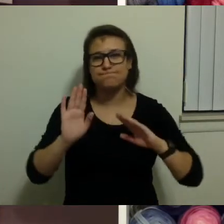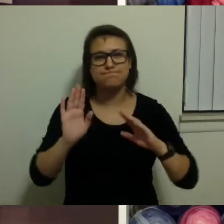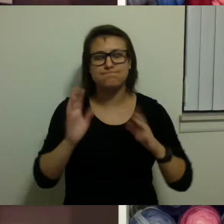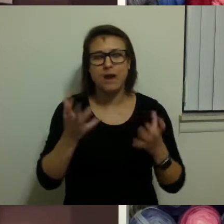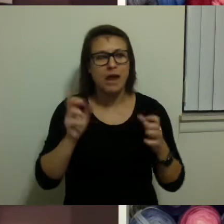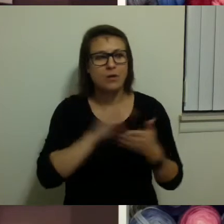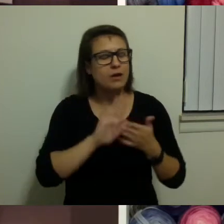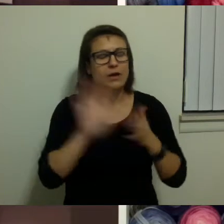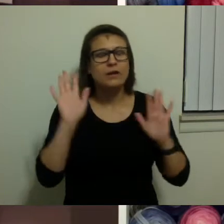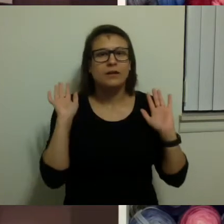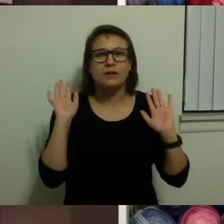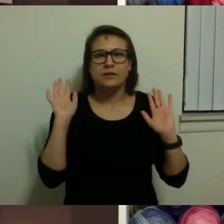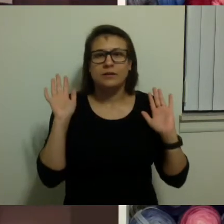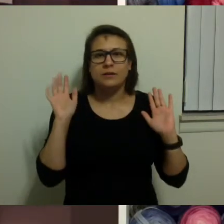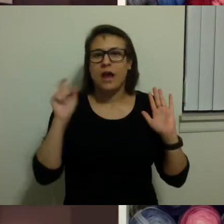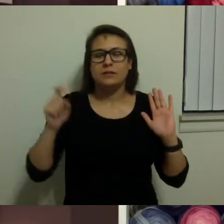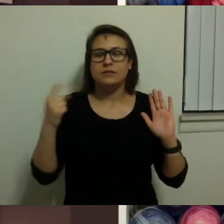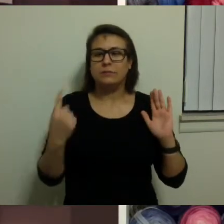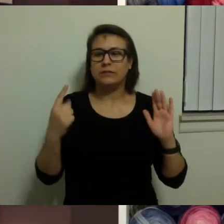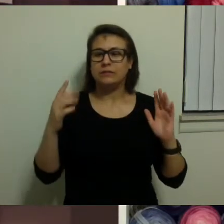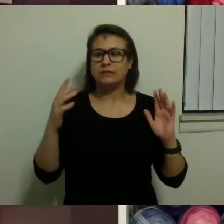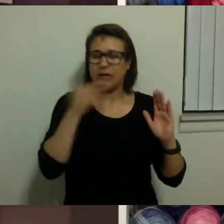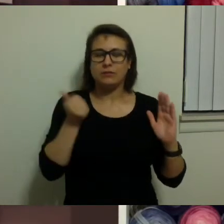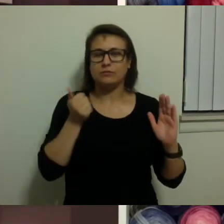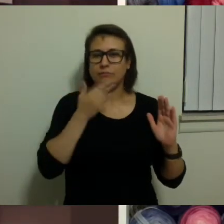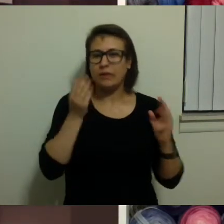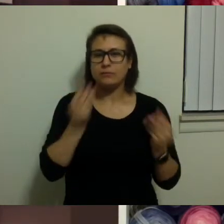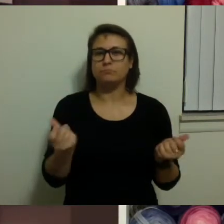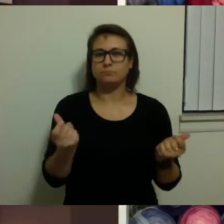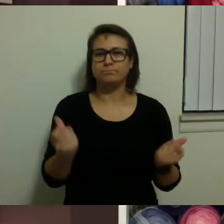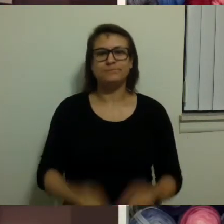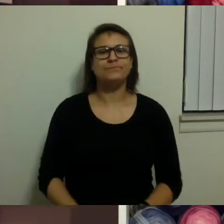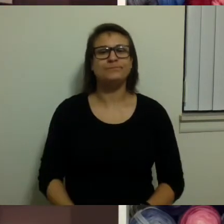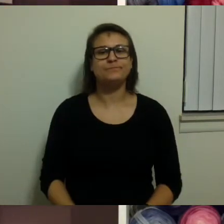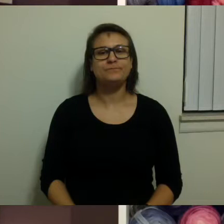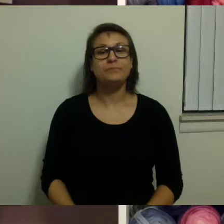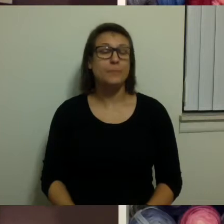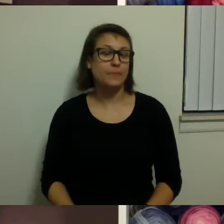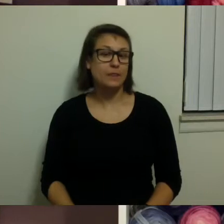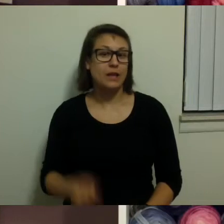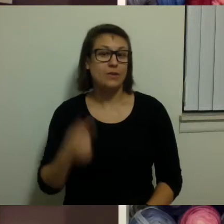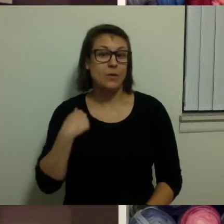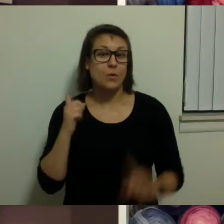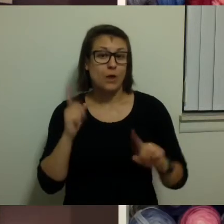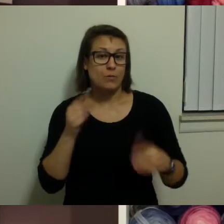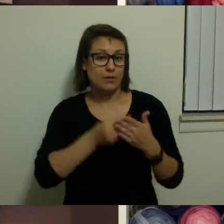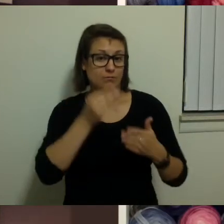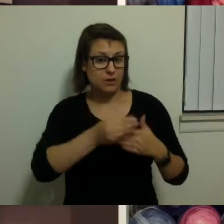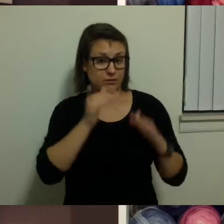want to clean it up. And I just need something better. I need a better solution. So I went and I bought this